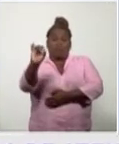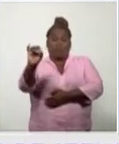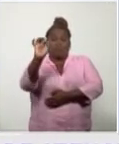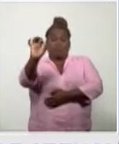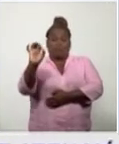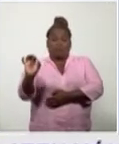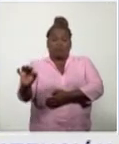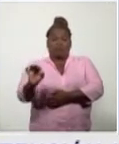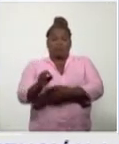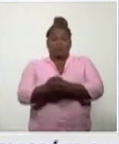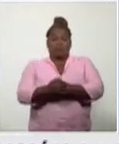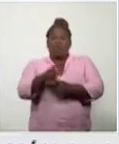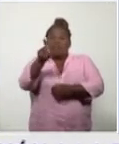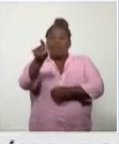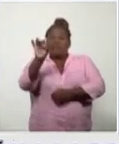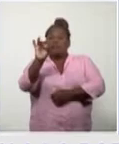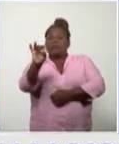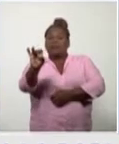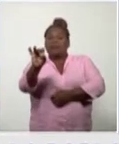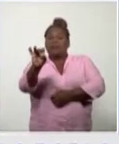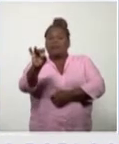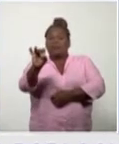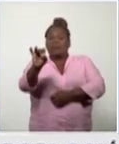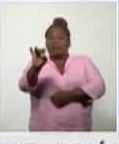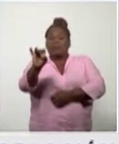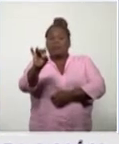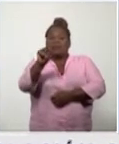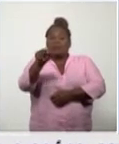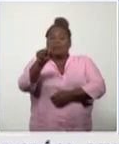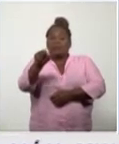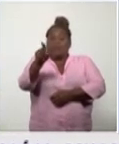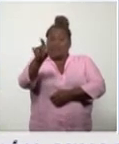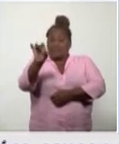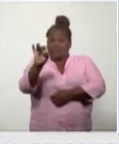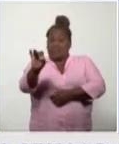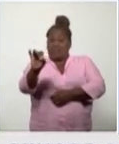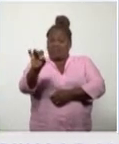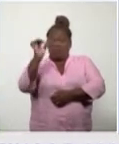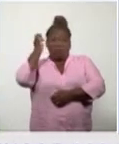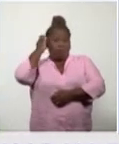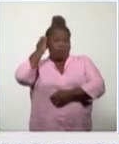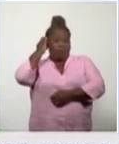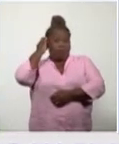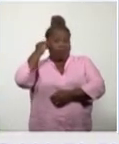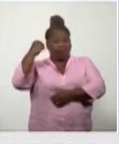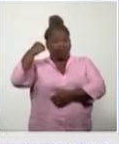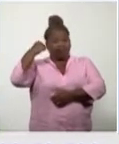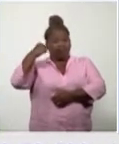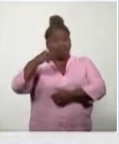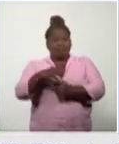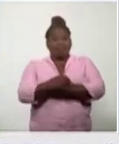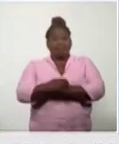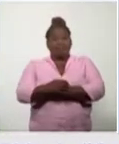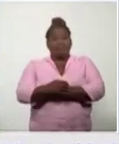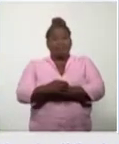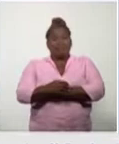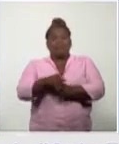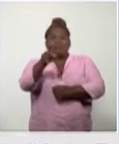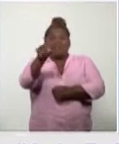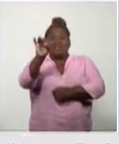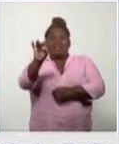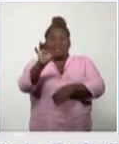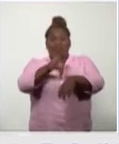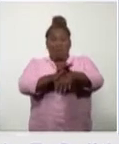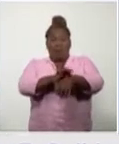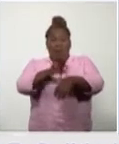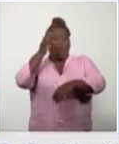been abroad remains unchanged, 6.6% of all cases. 17 of the diagnosed cases are of the